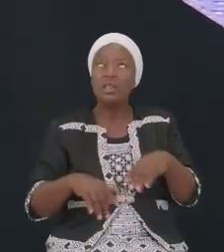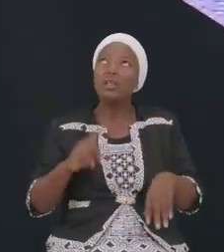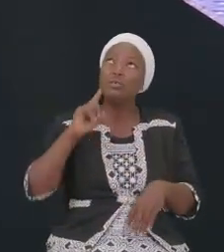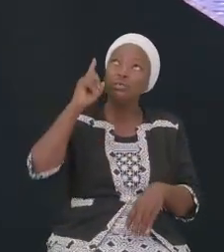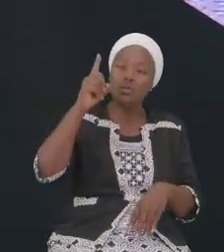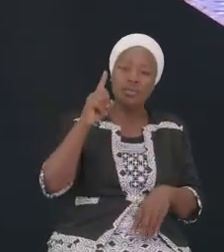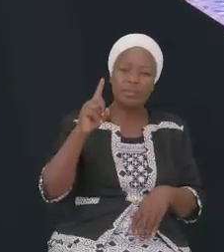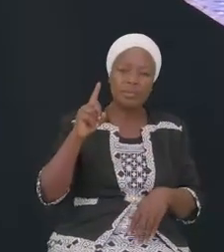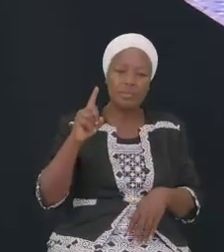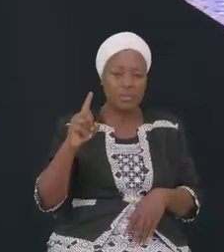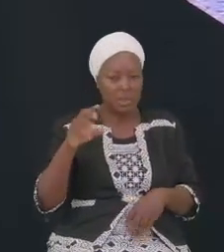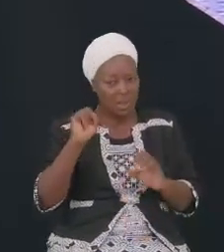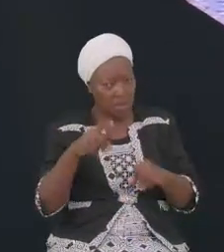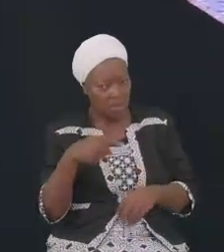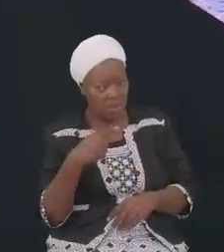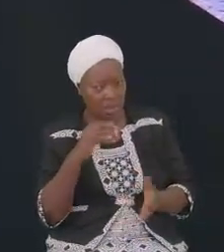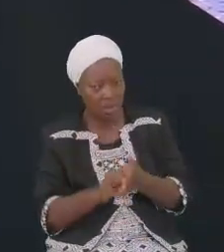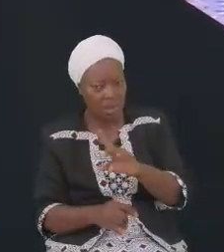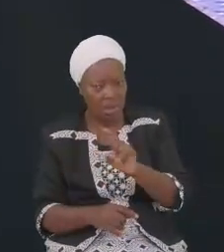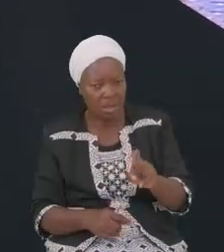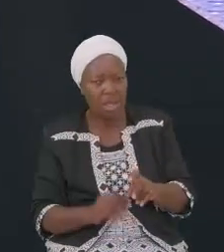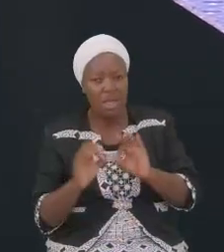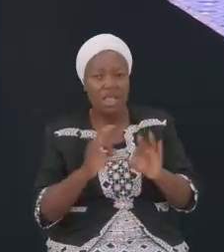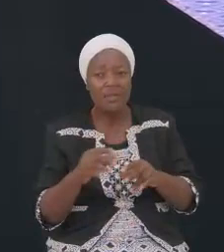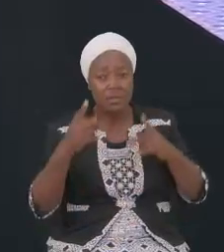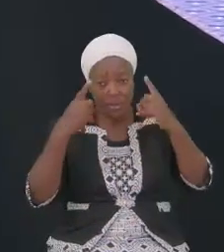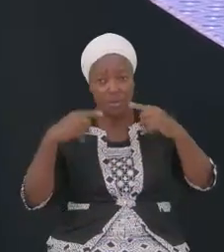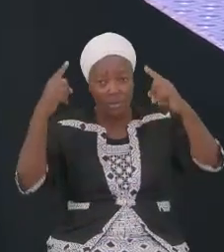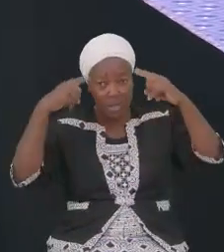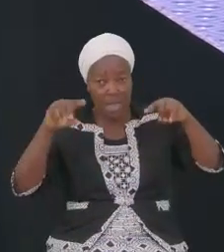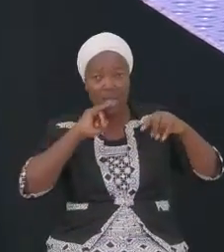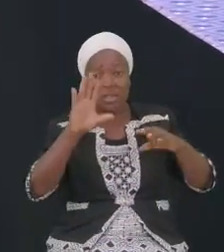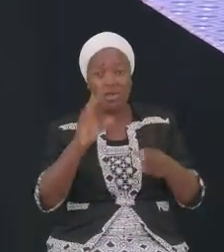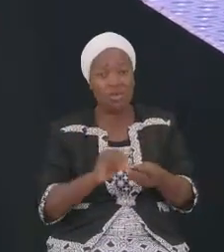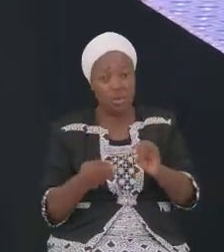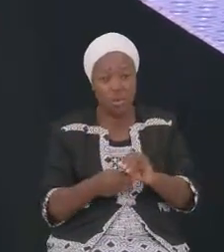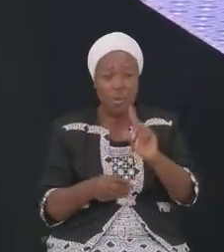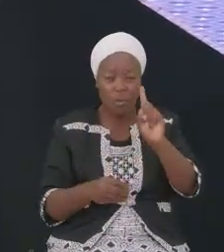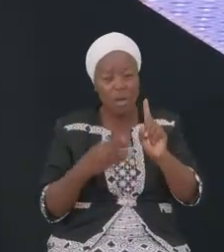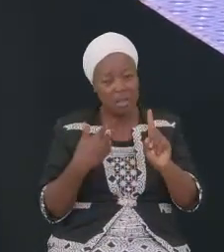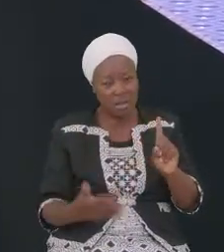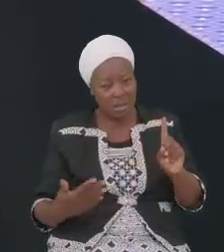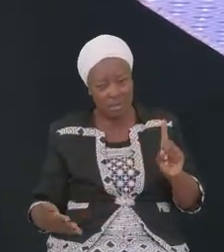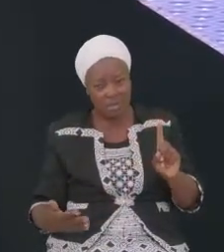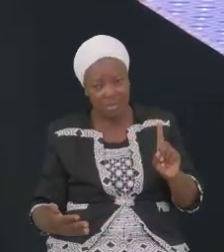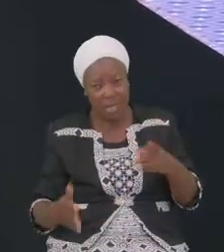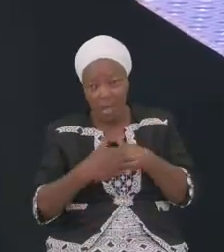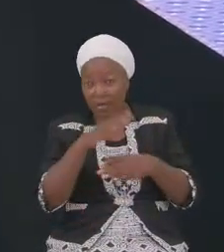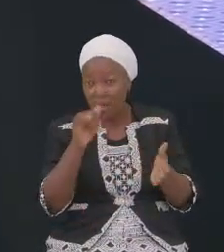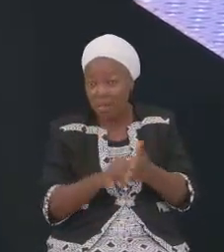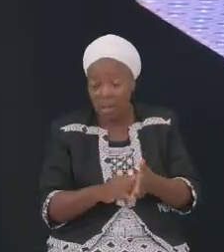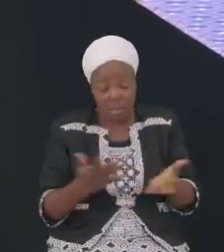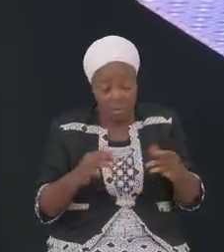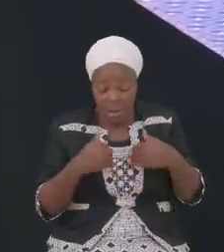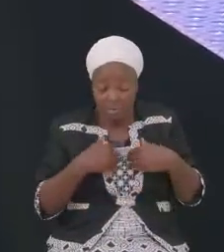thee. Can you say that? If success is your number one thing, after that, if you have